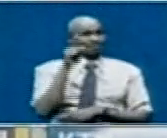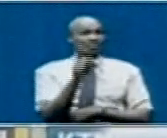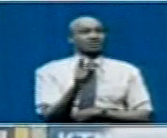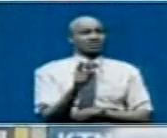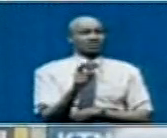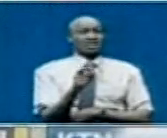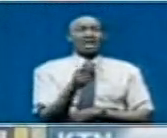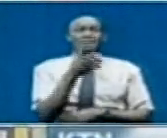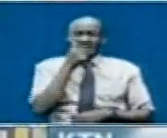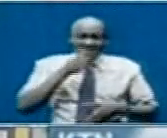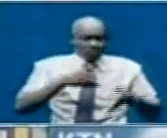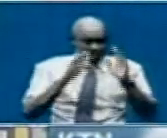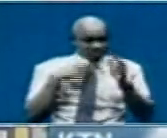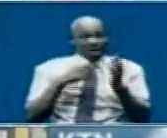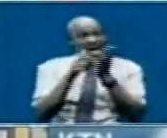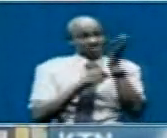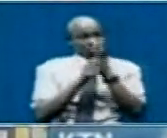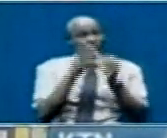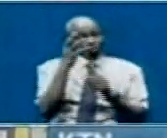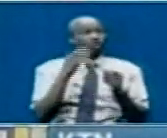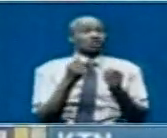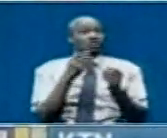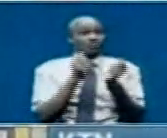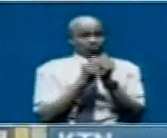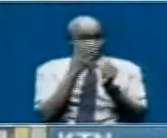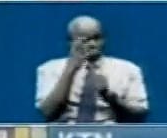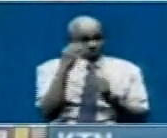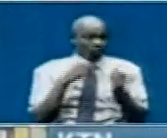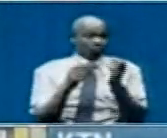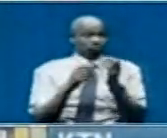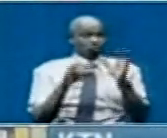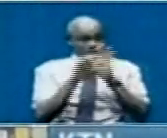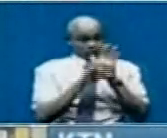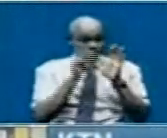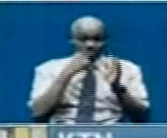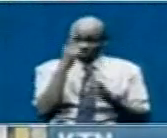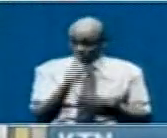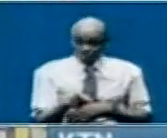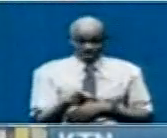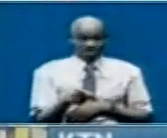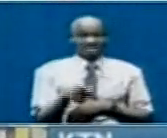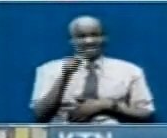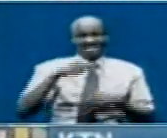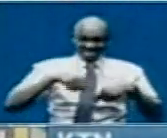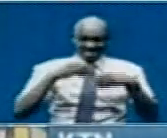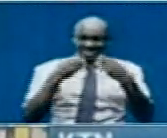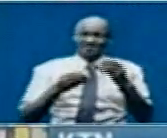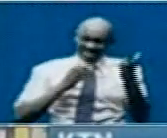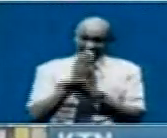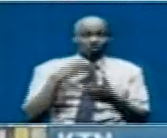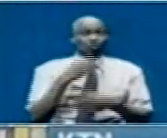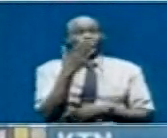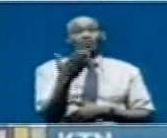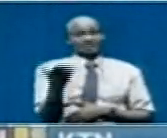of defeating Article 40 of our constitution than allowing, which guarantees rights to